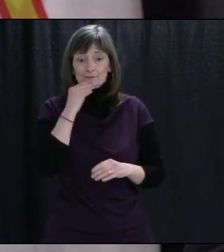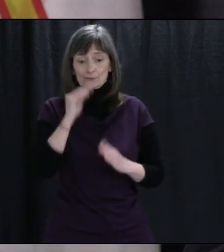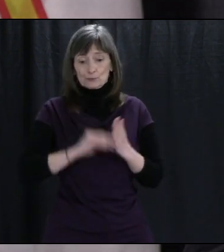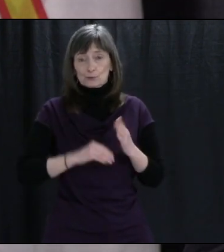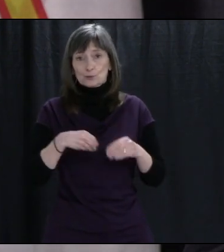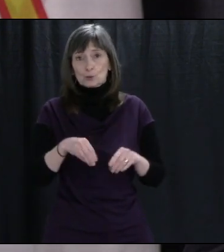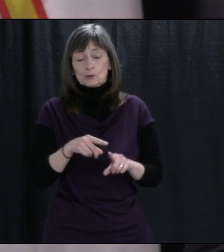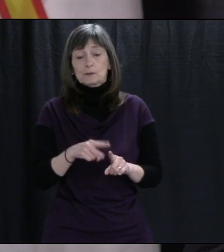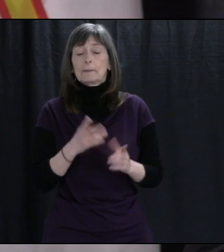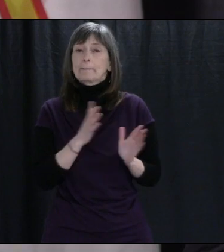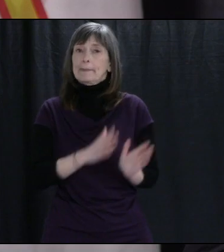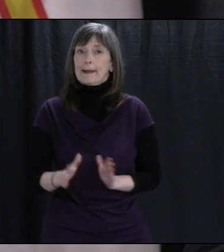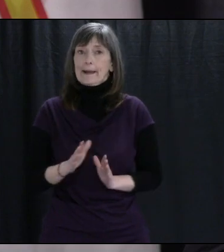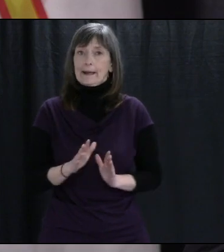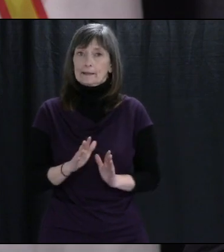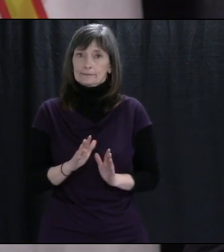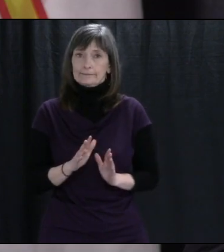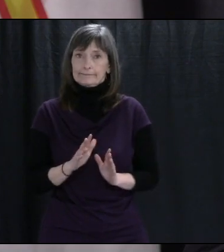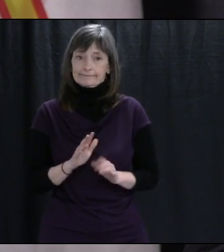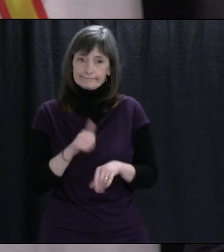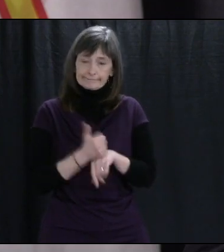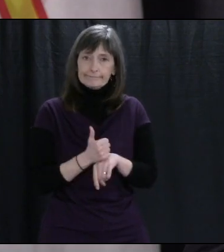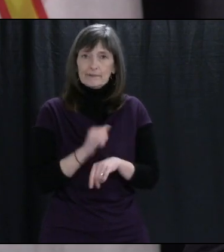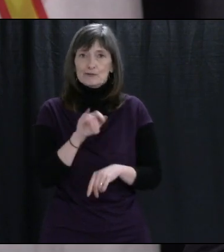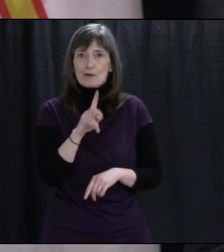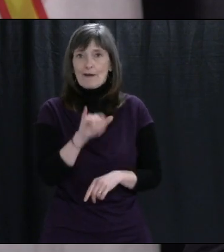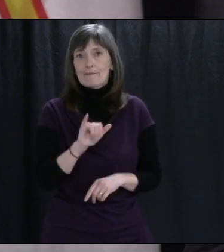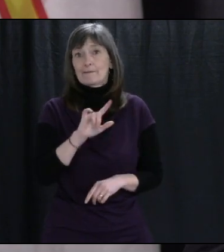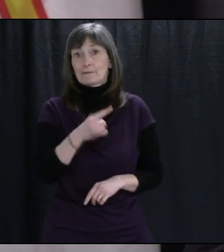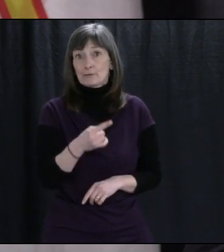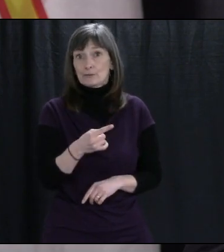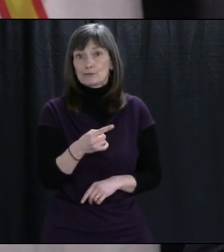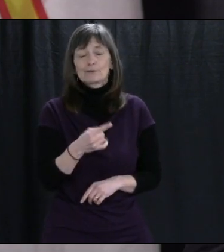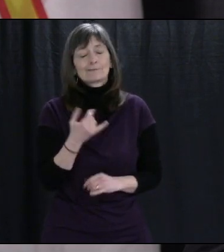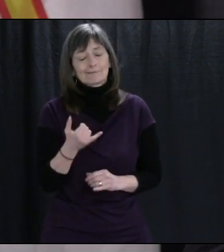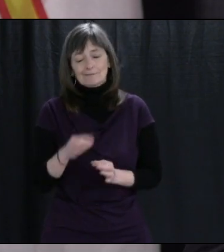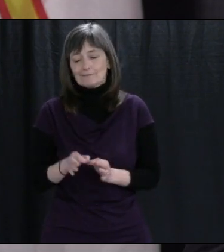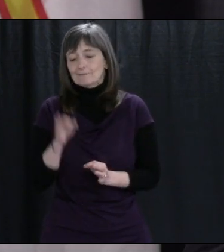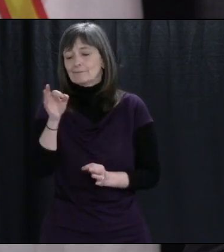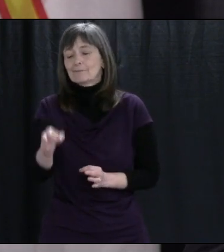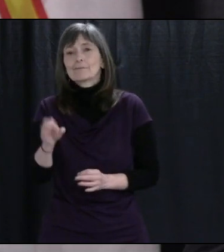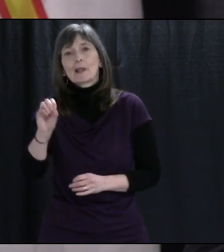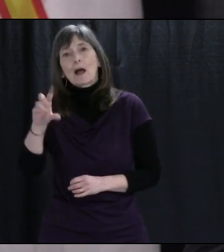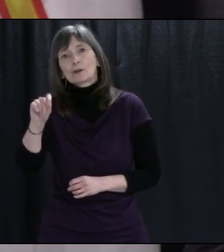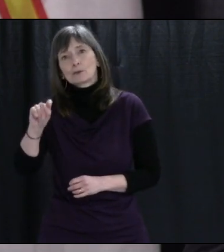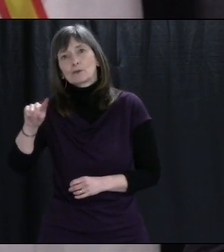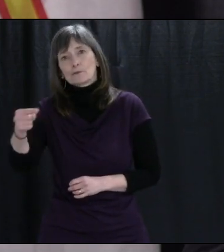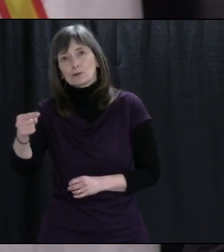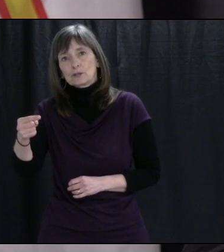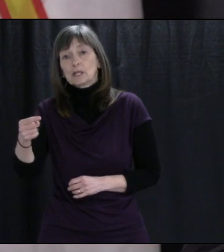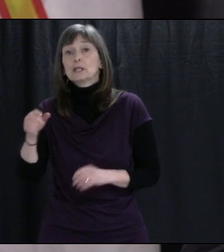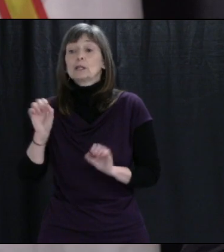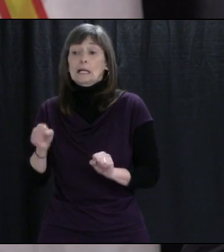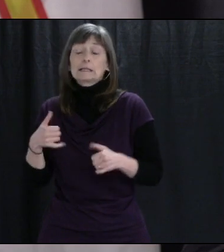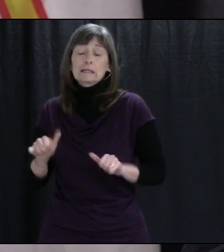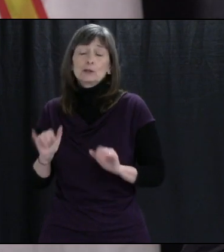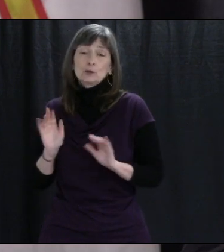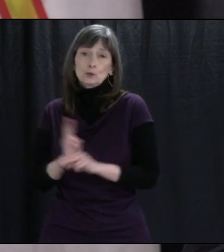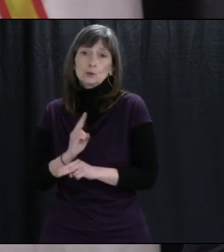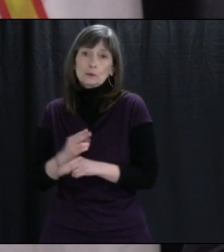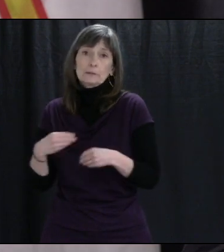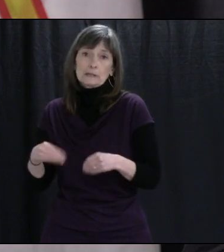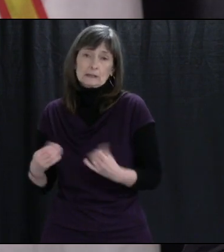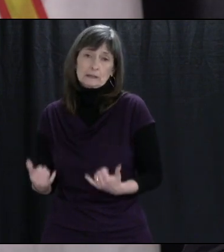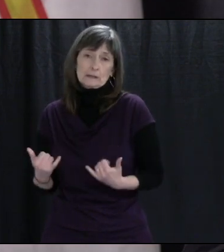was for July 1st. We've now extended that until until October the 1st of this year. And this was as a result